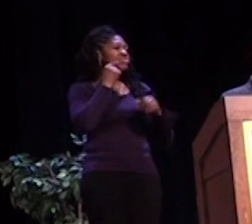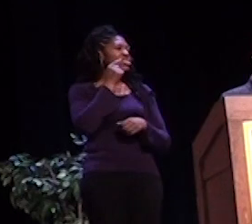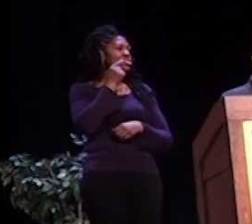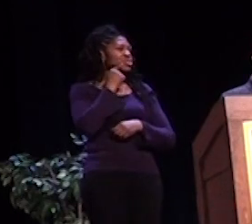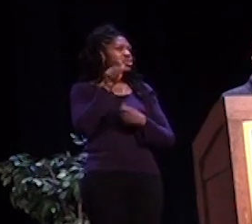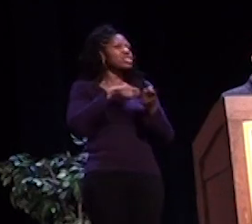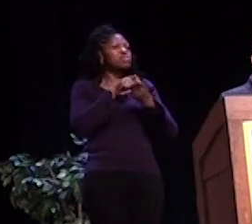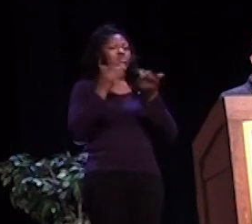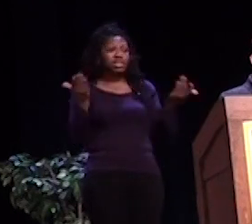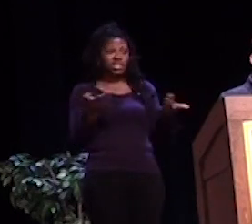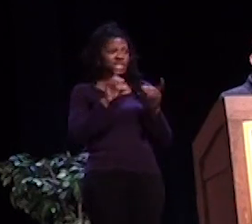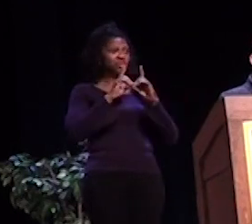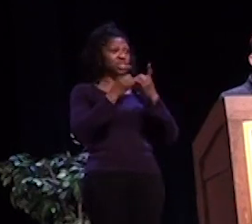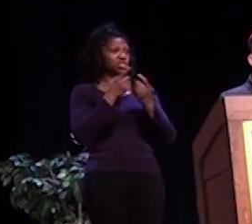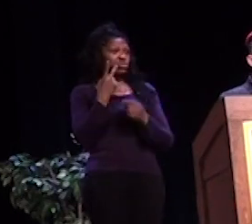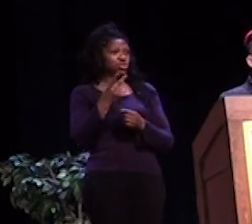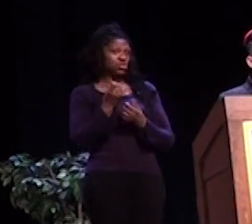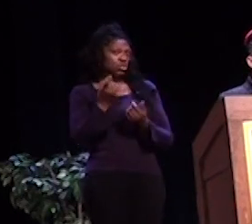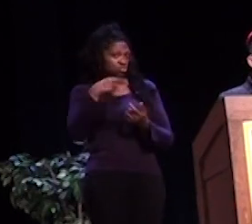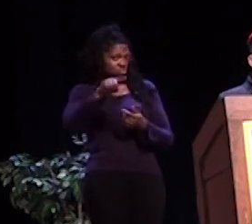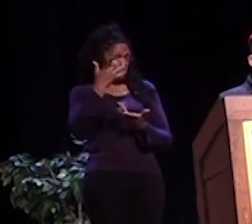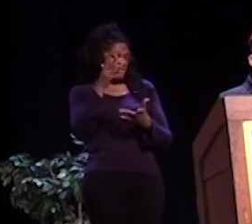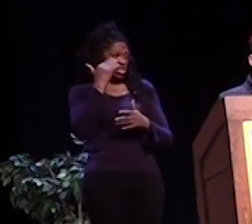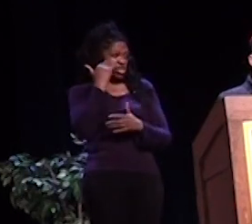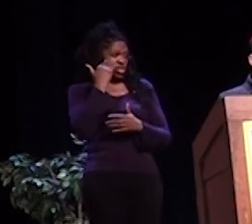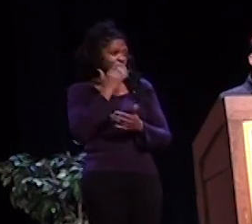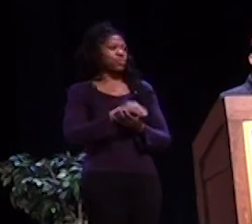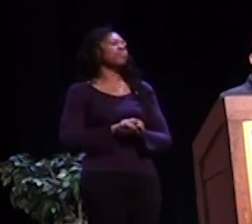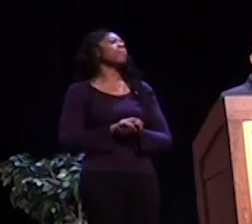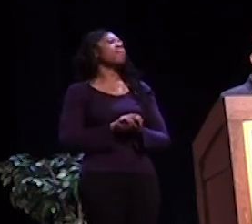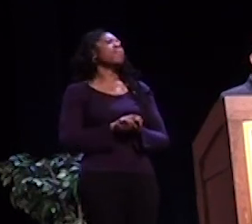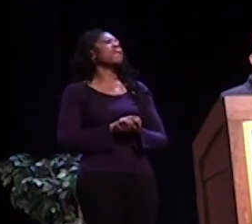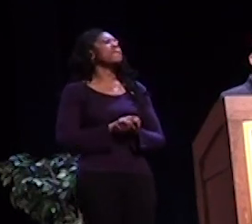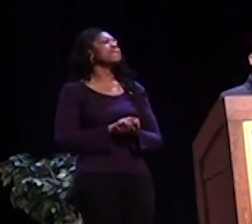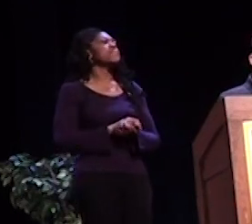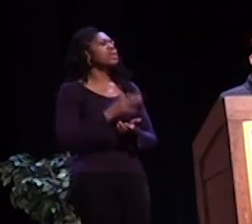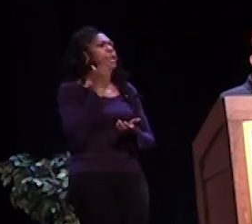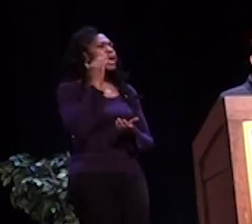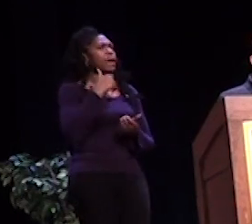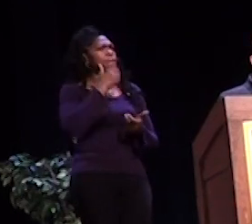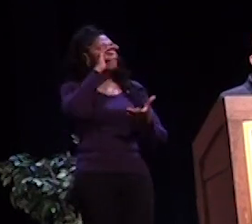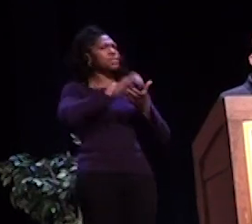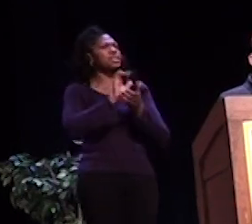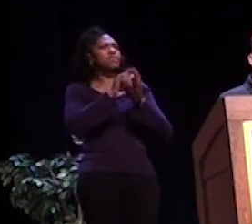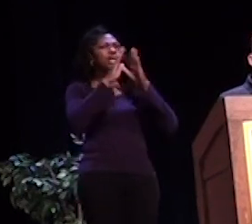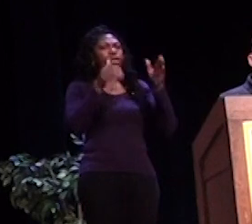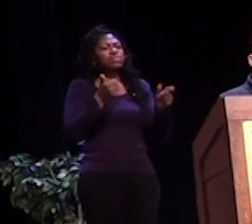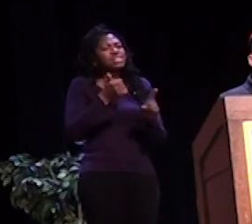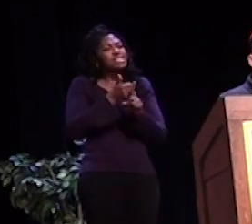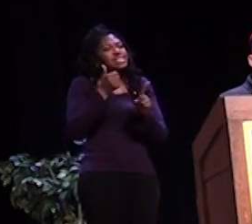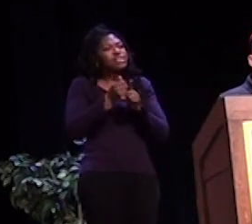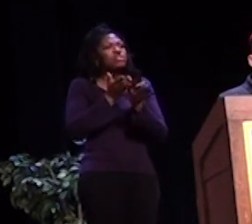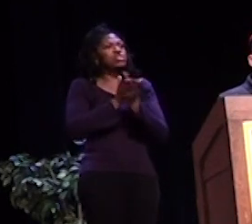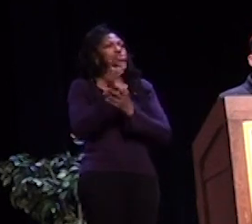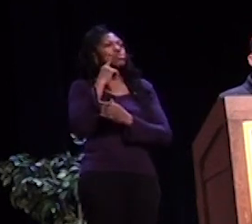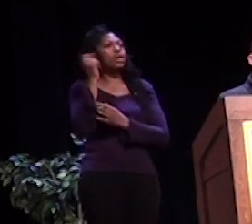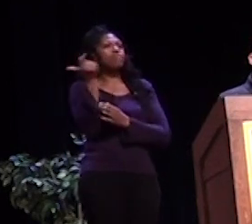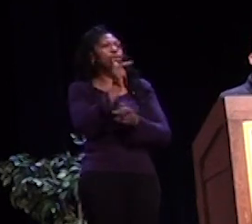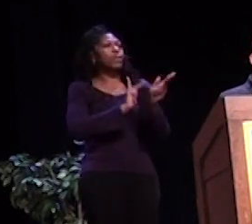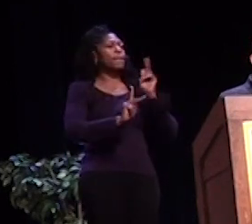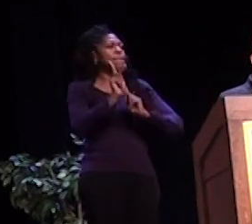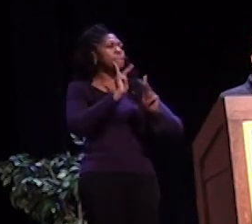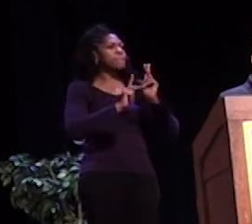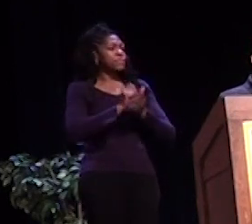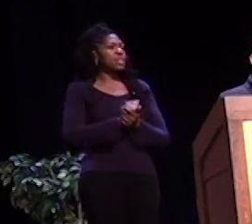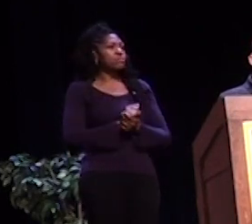here in District 2. So as you all know, I believe housing is a human right. And whether you are housed or unhoused, you have my